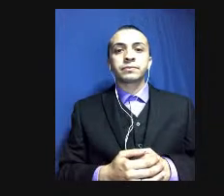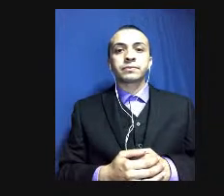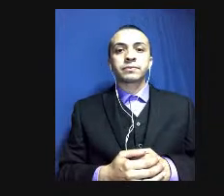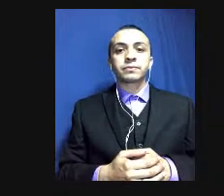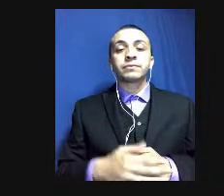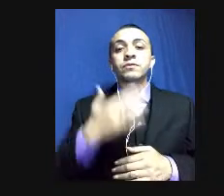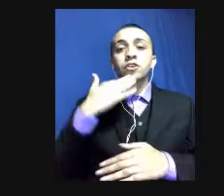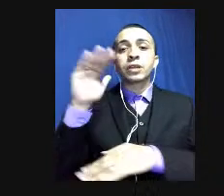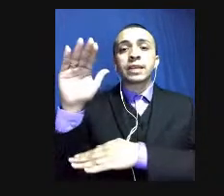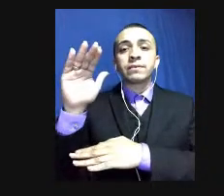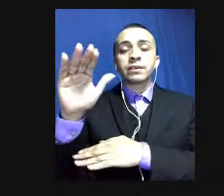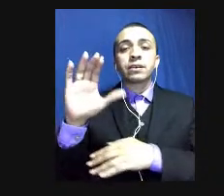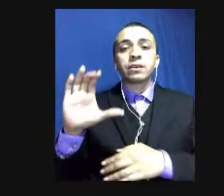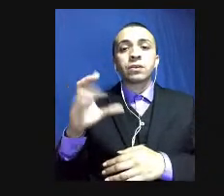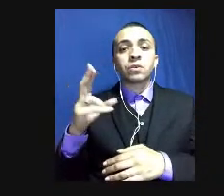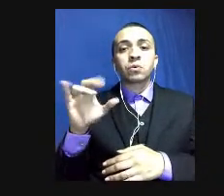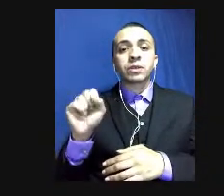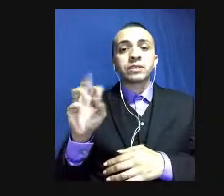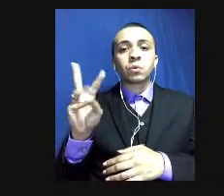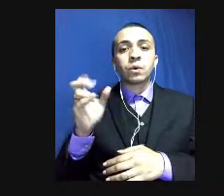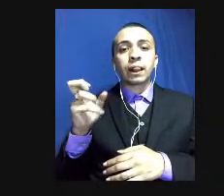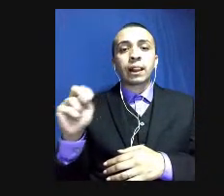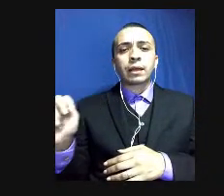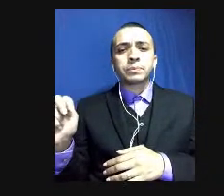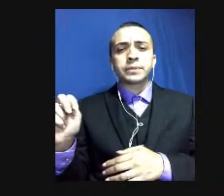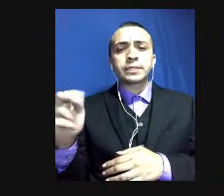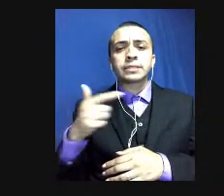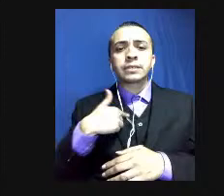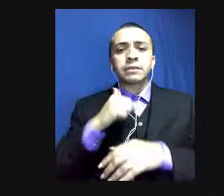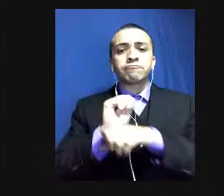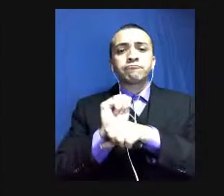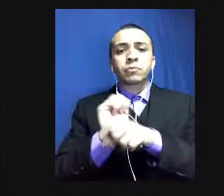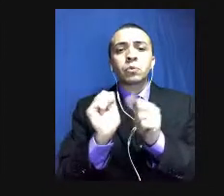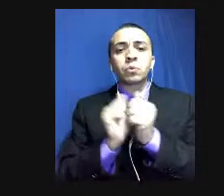Good evening, Chris Williams, Corporal with Madera County Sheriff's Department.